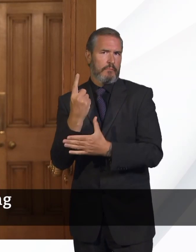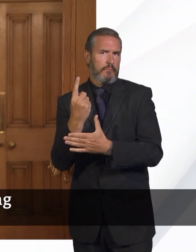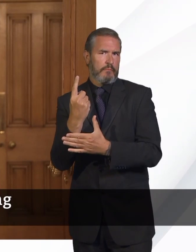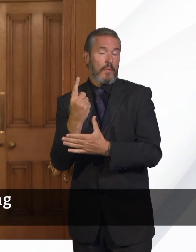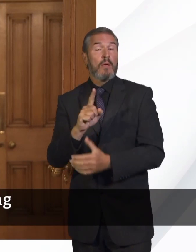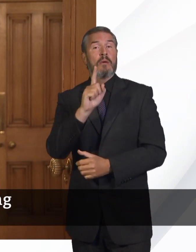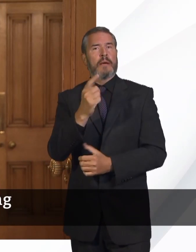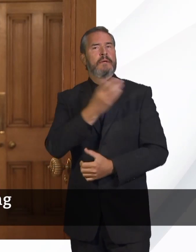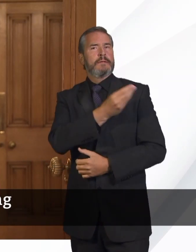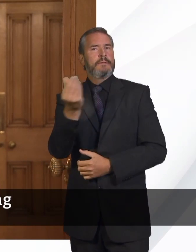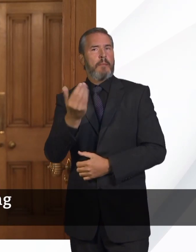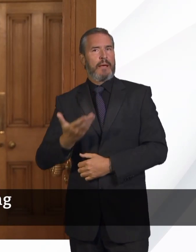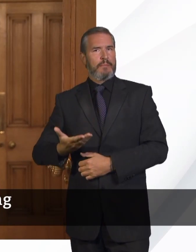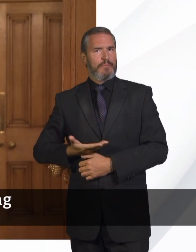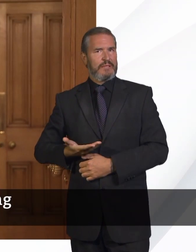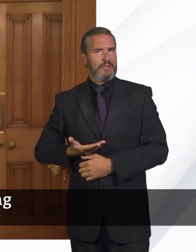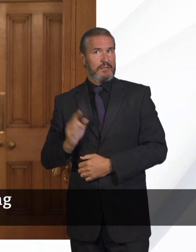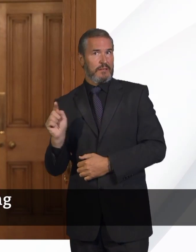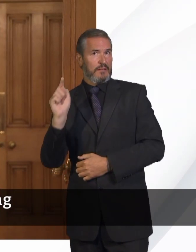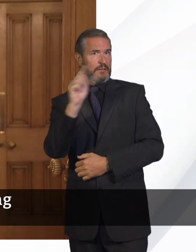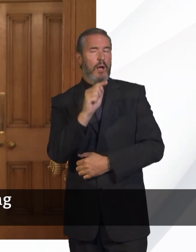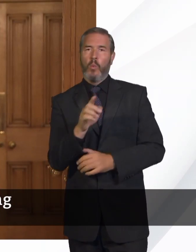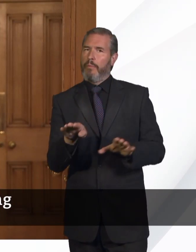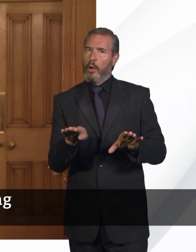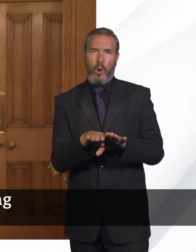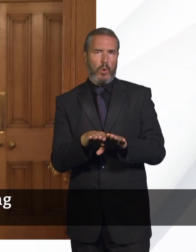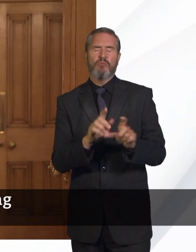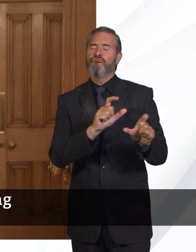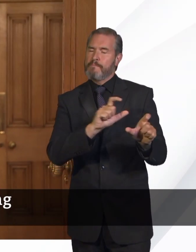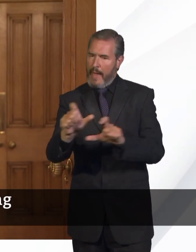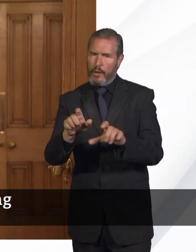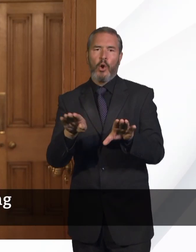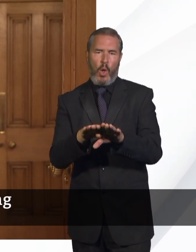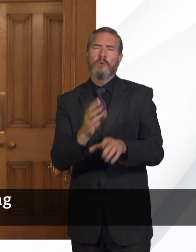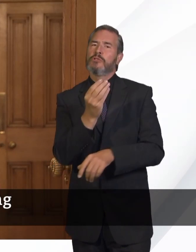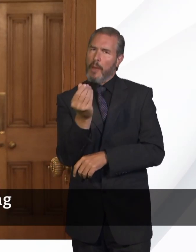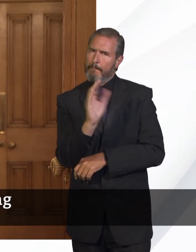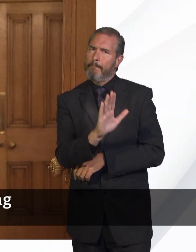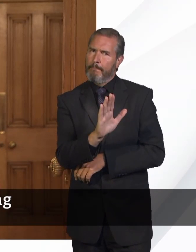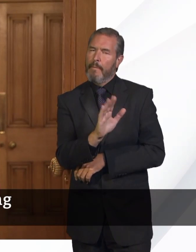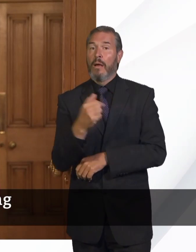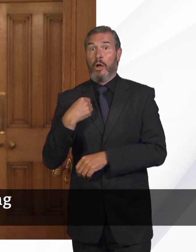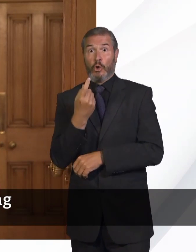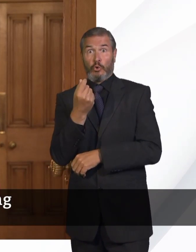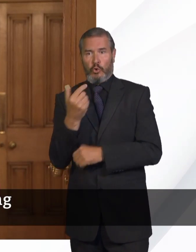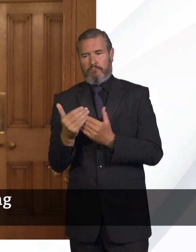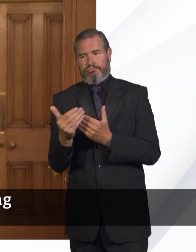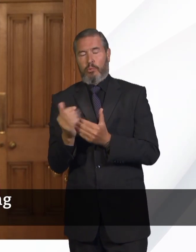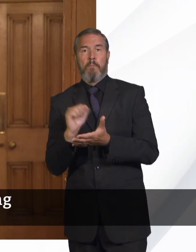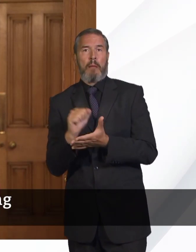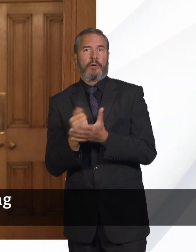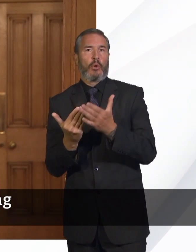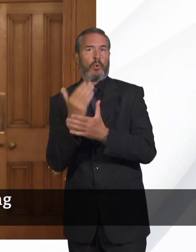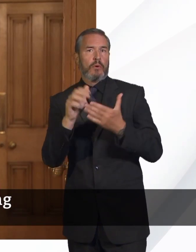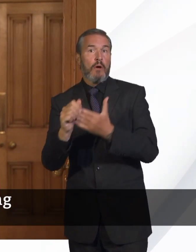course, there are businesses which still remain closed. As soon as we can, we will publish further safer working guidance